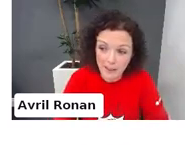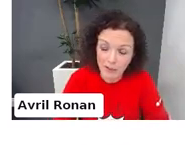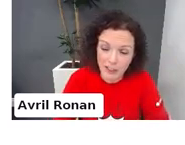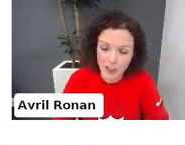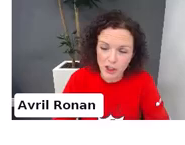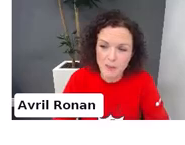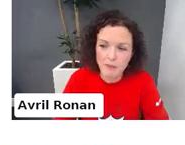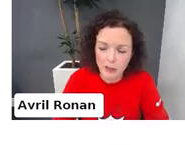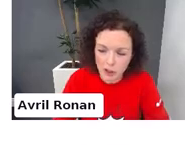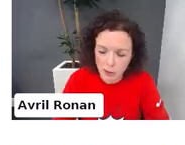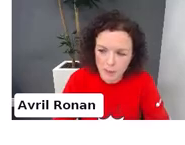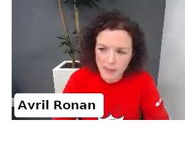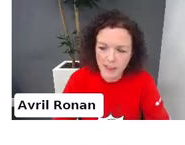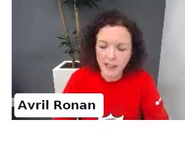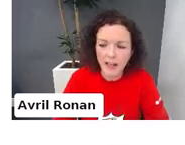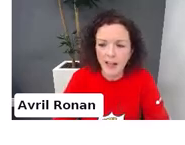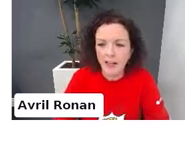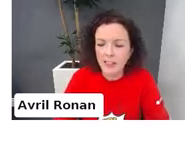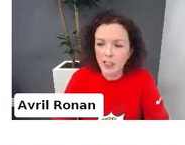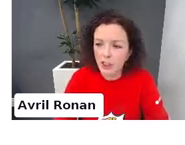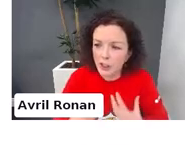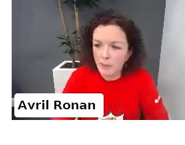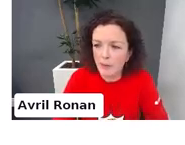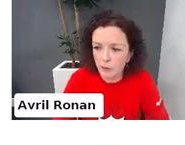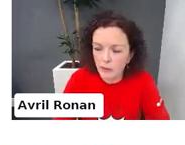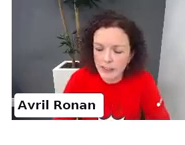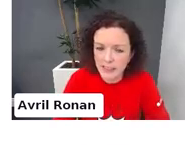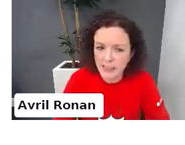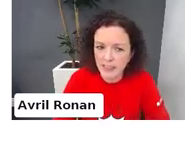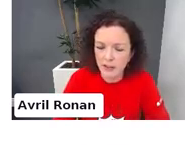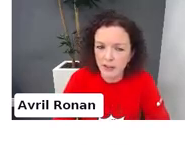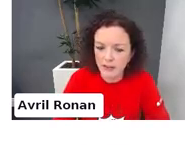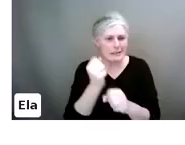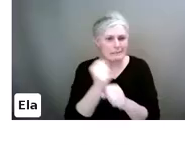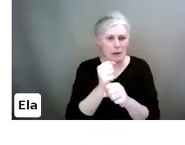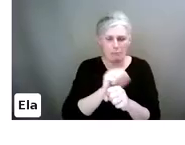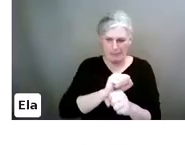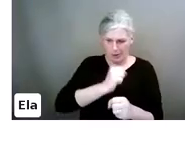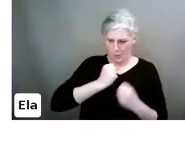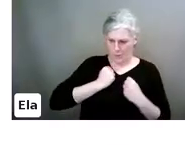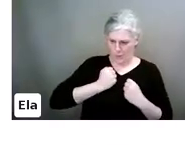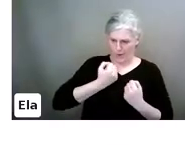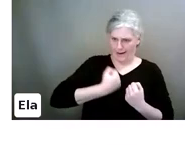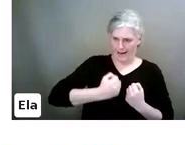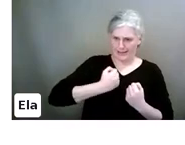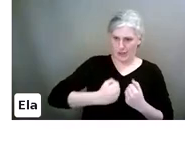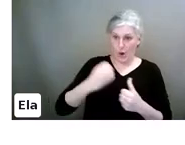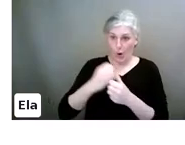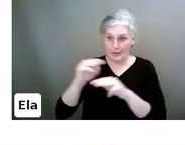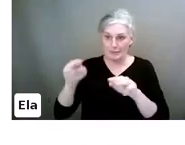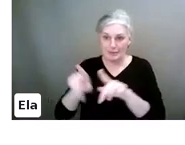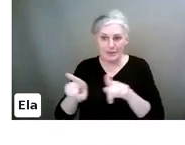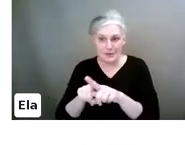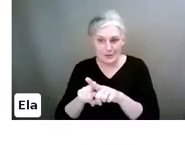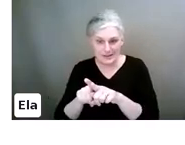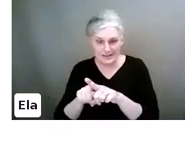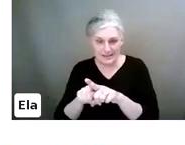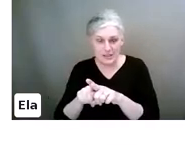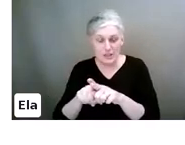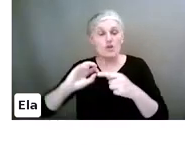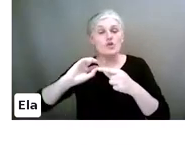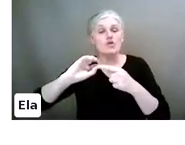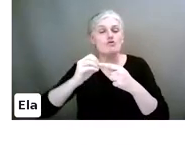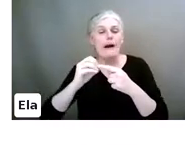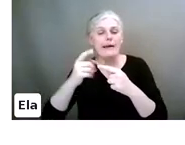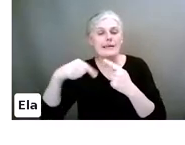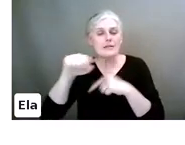building relationships, friendships and learning about their own identity and others. So while their time online on social, you may think.